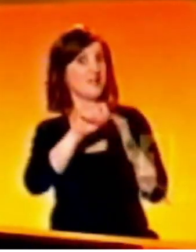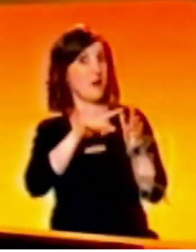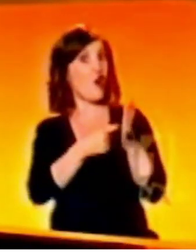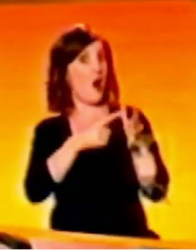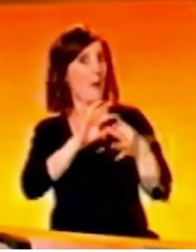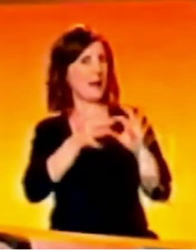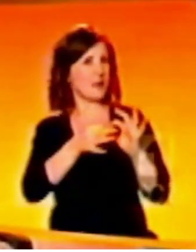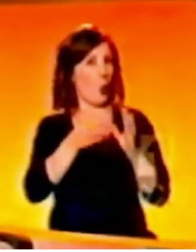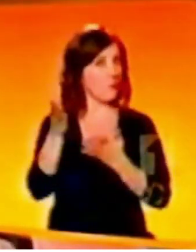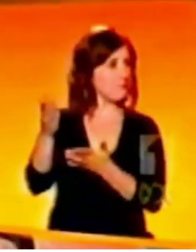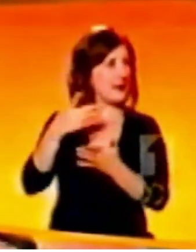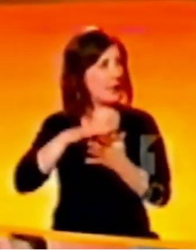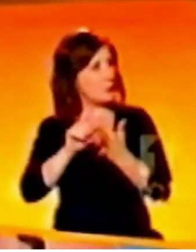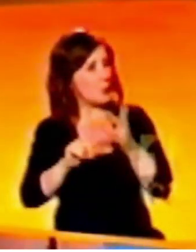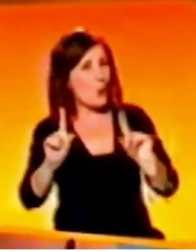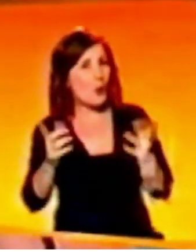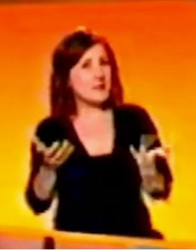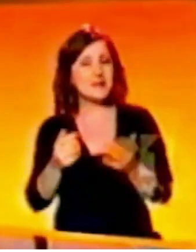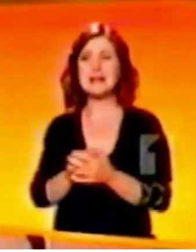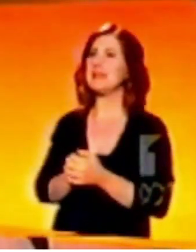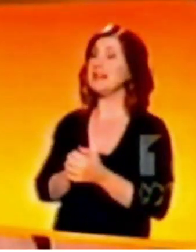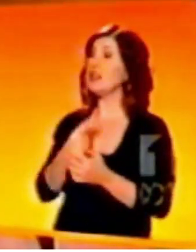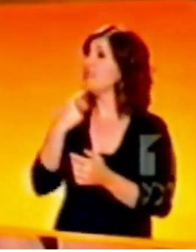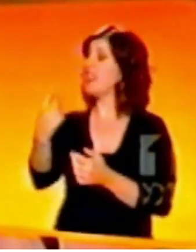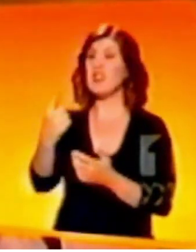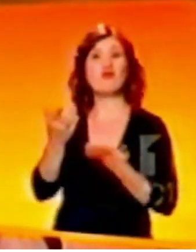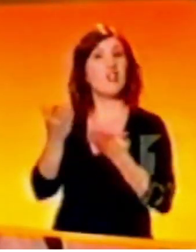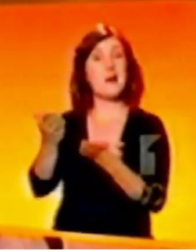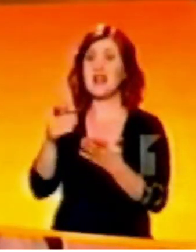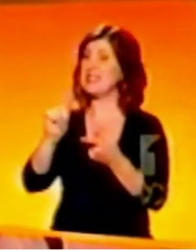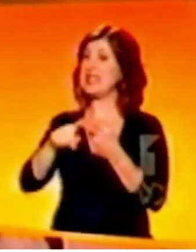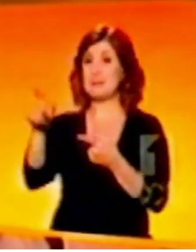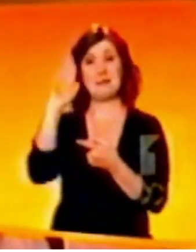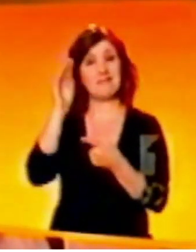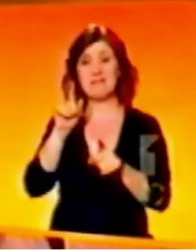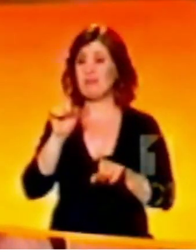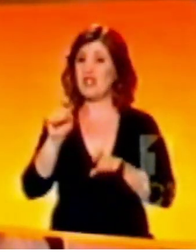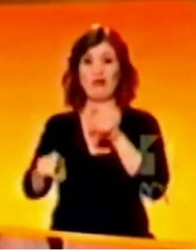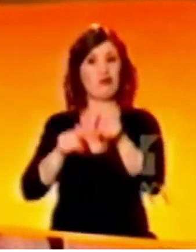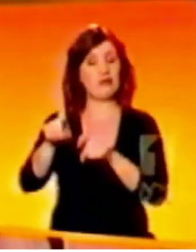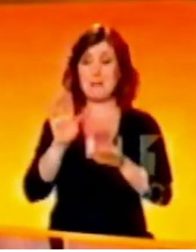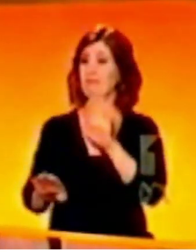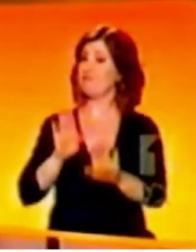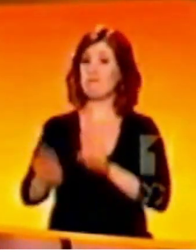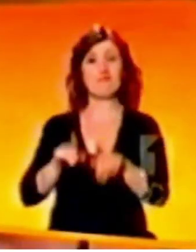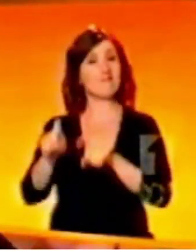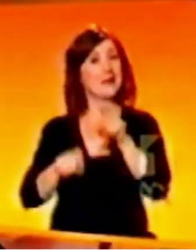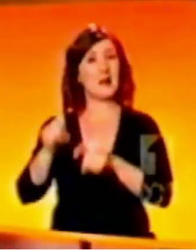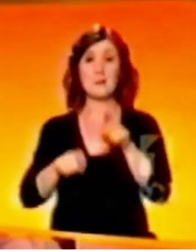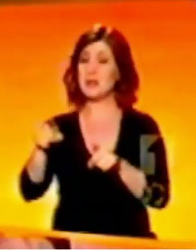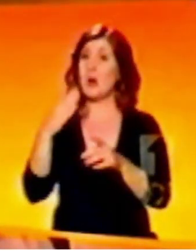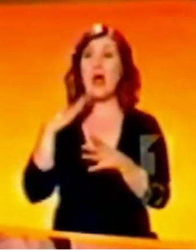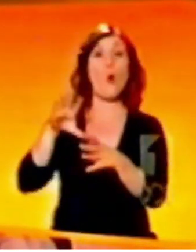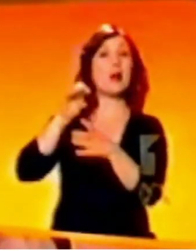So, well, what does he need to do? I think that keep pedaling, I think as a Paralympian, you need every muscle